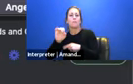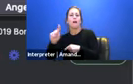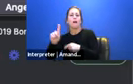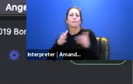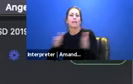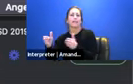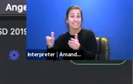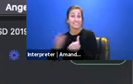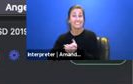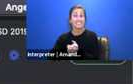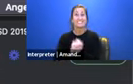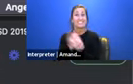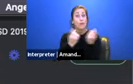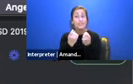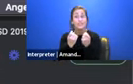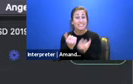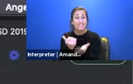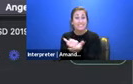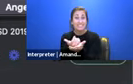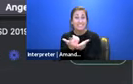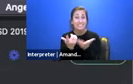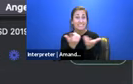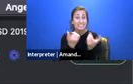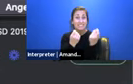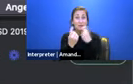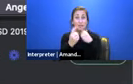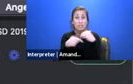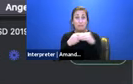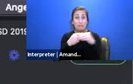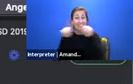are there any questions that I can help answer for anybody this evening about the bond dashboard?